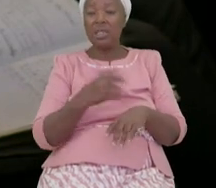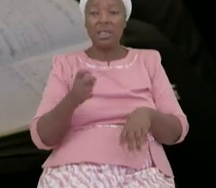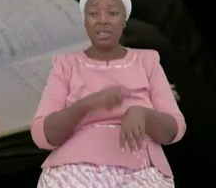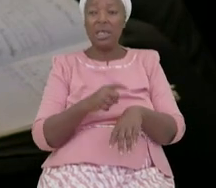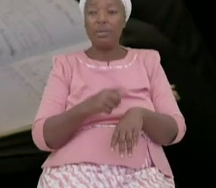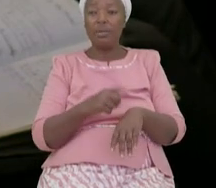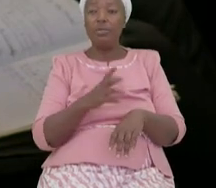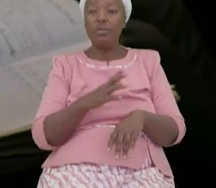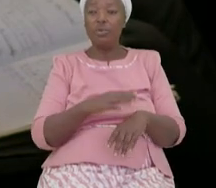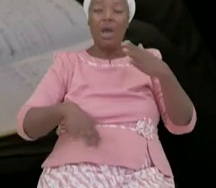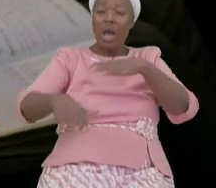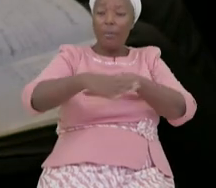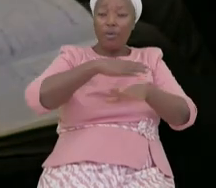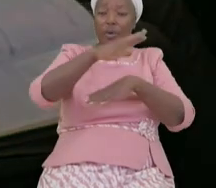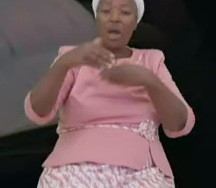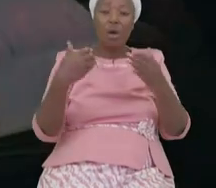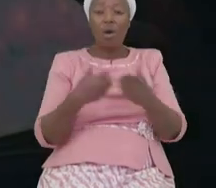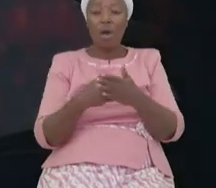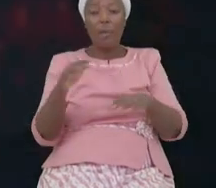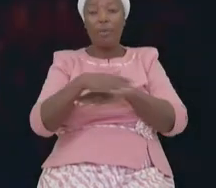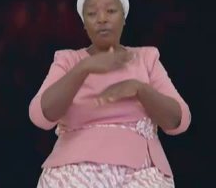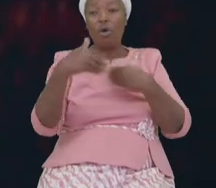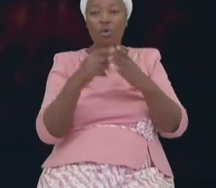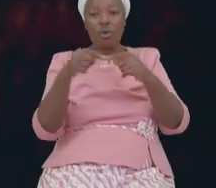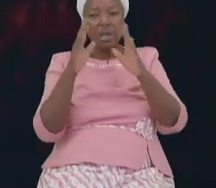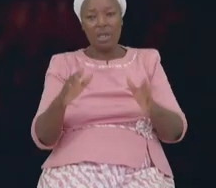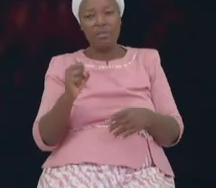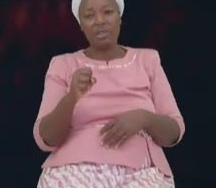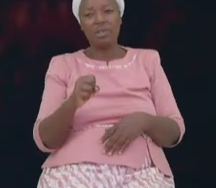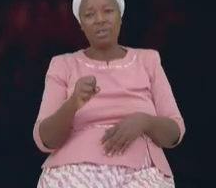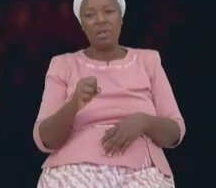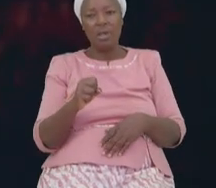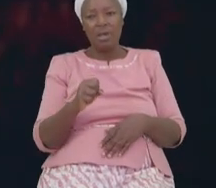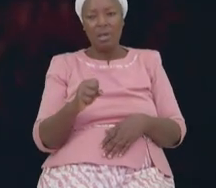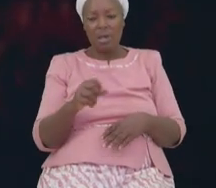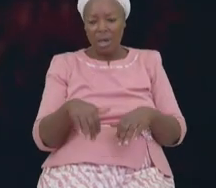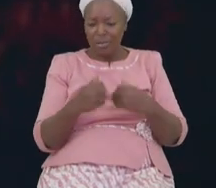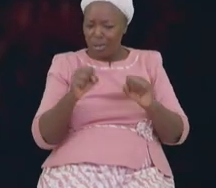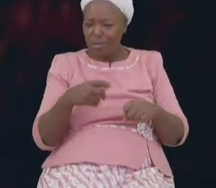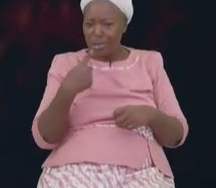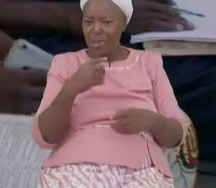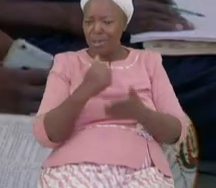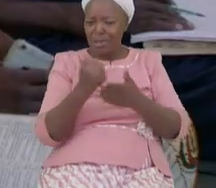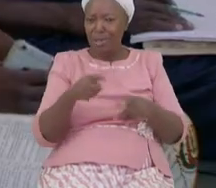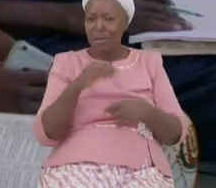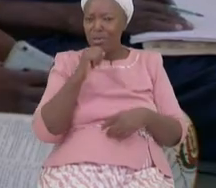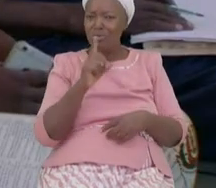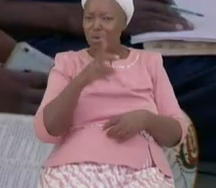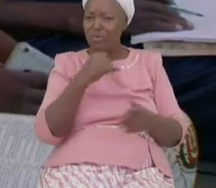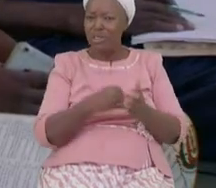and beyond all your enemies. Why are you saying amen like you don't know?